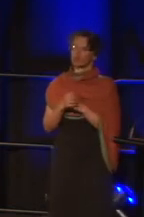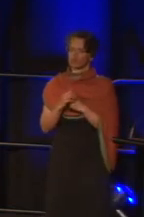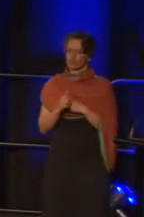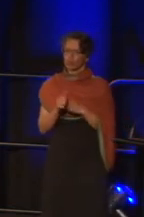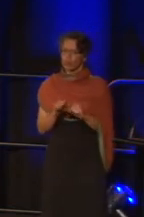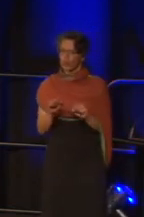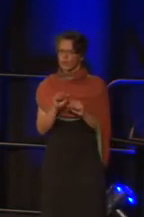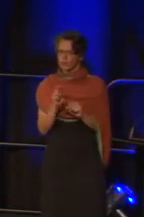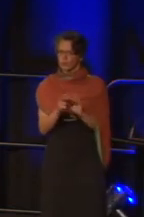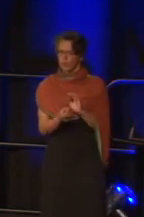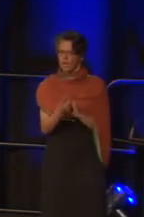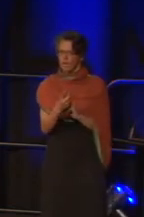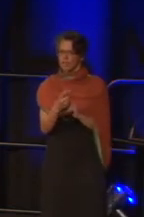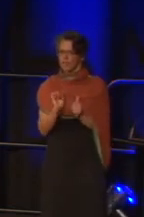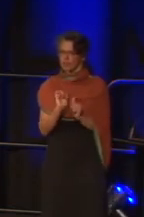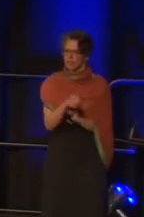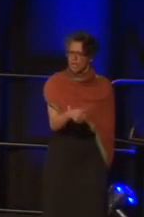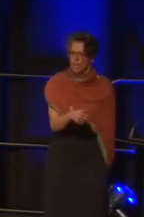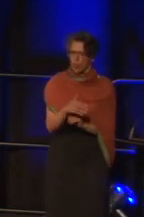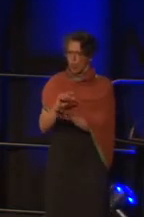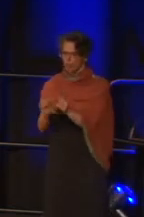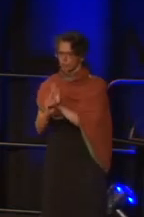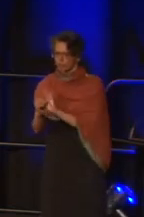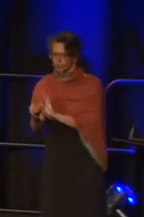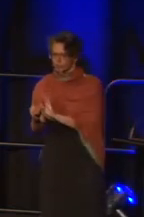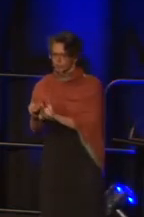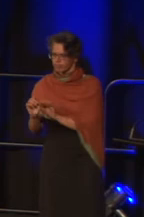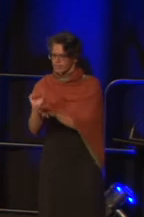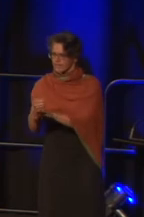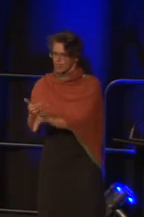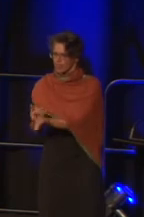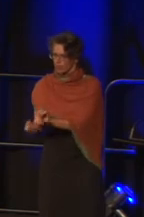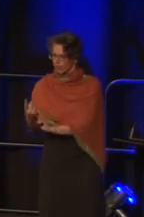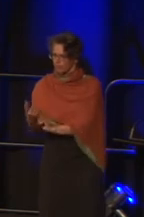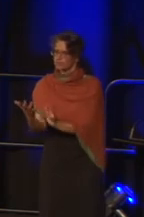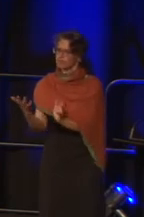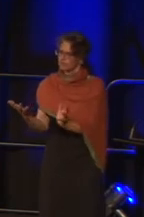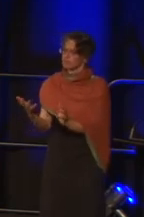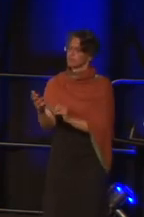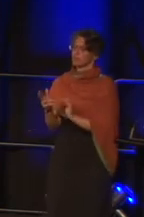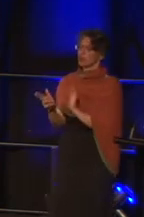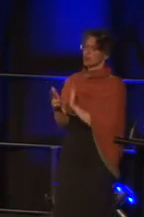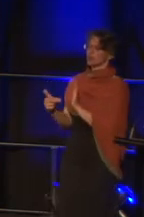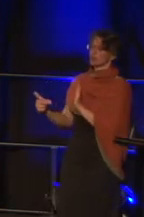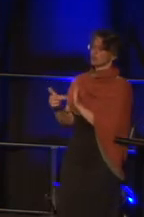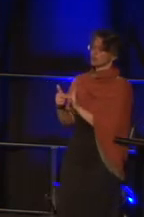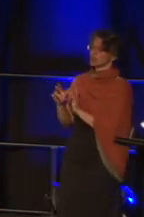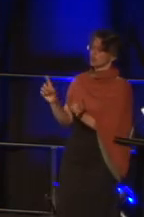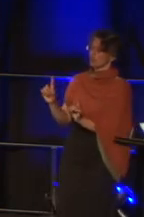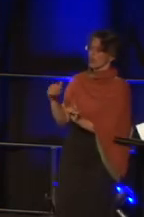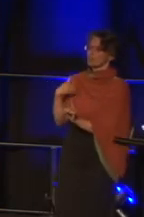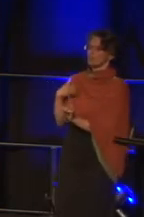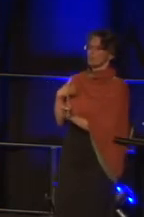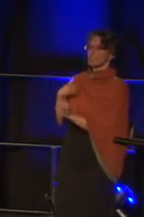a proactive environment? I think there's several things. I think as a country, we need to make sure that we're at the founding stage of important